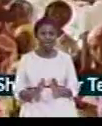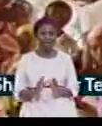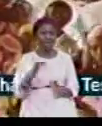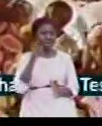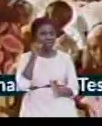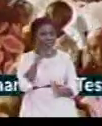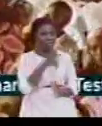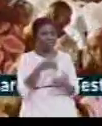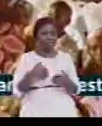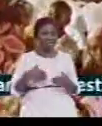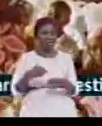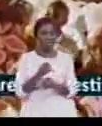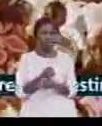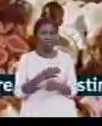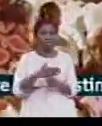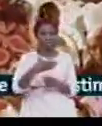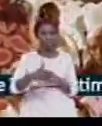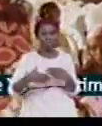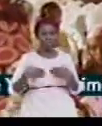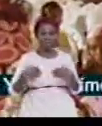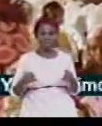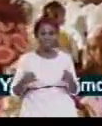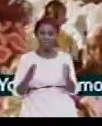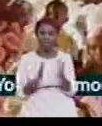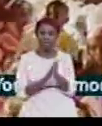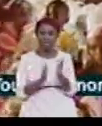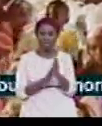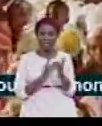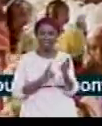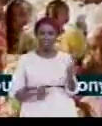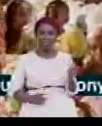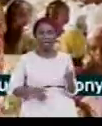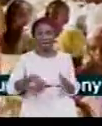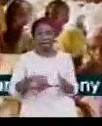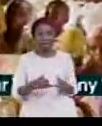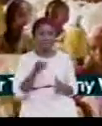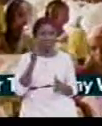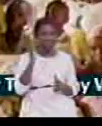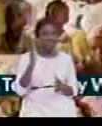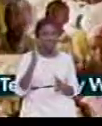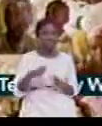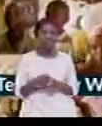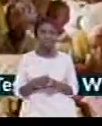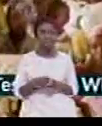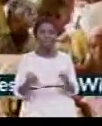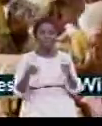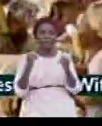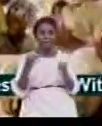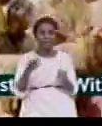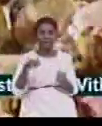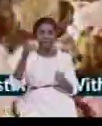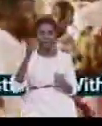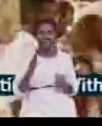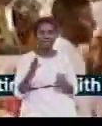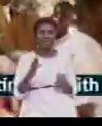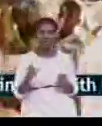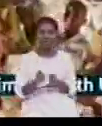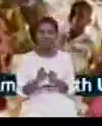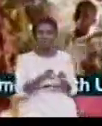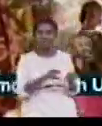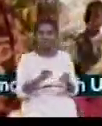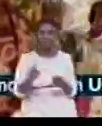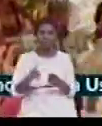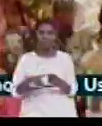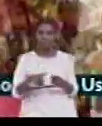her total healing. Praise the Lord. Indeed, the power of God has also moved from Africa to the United